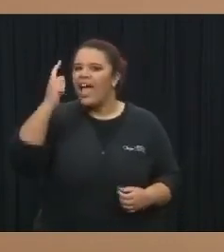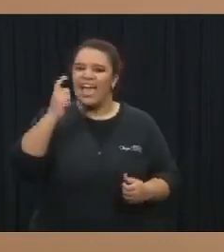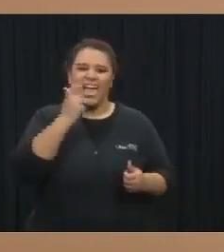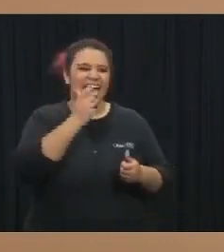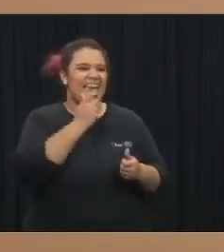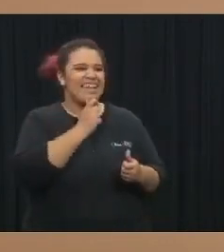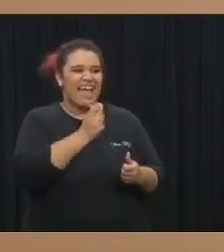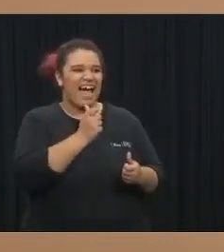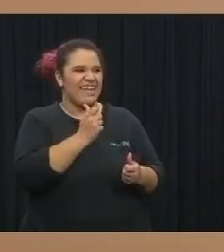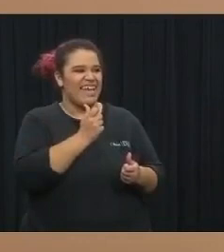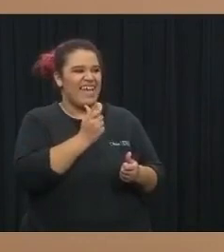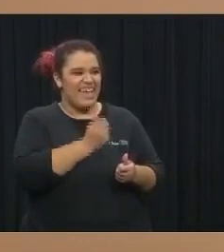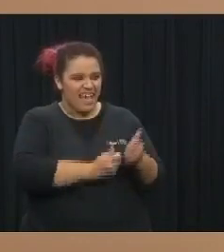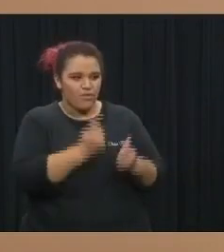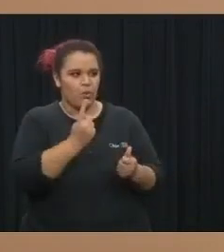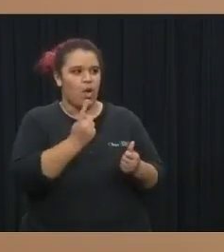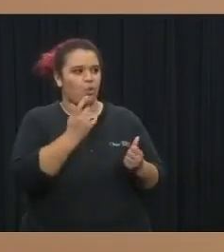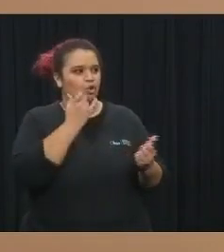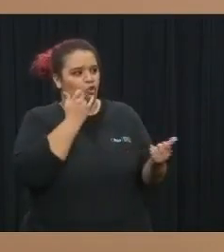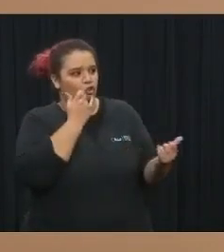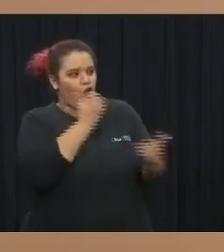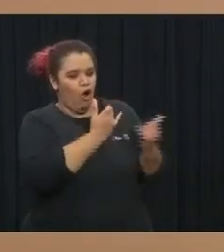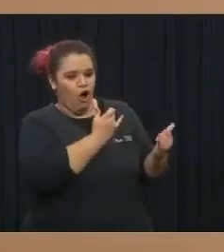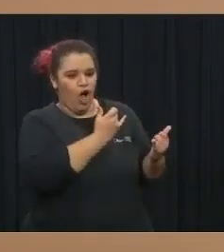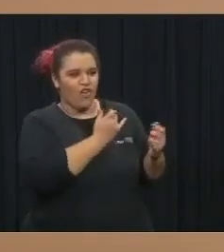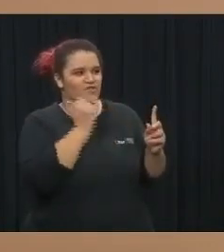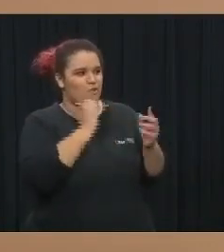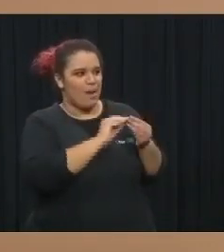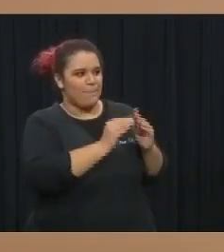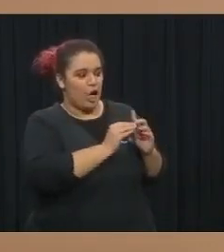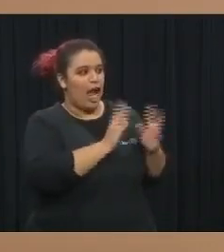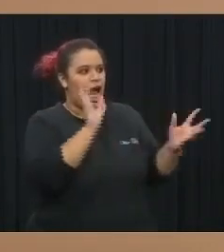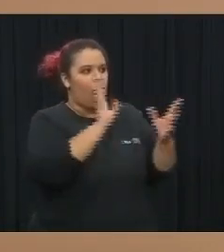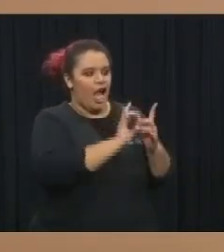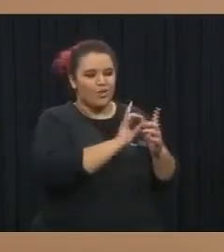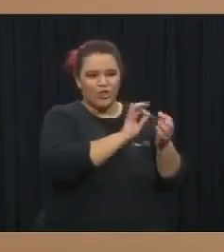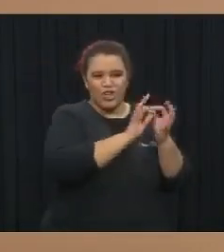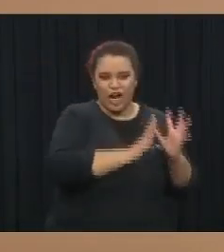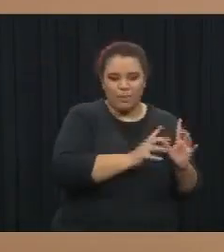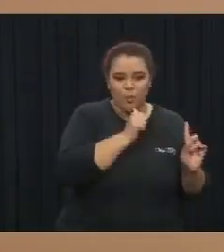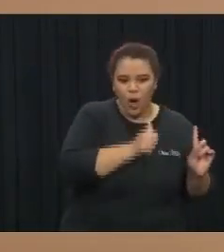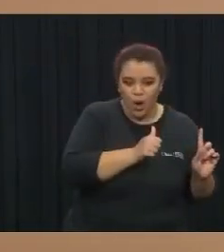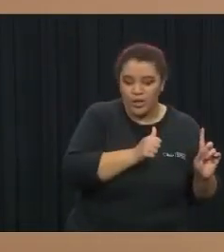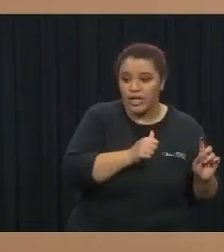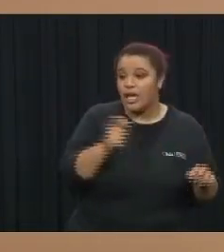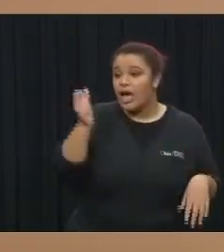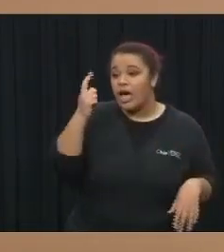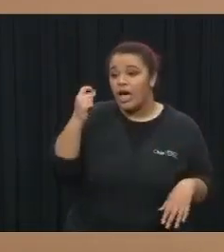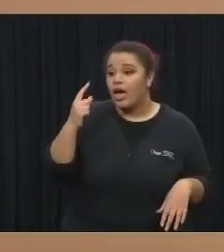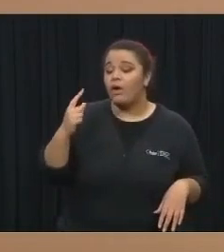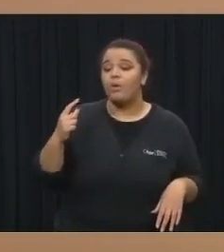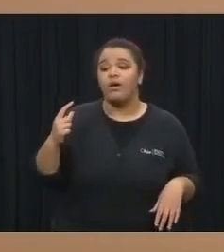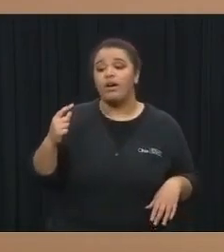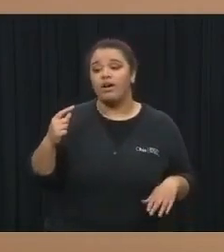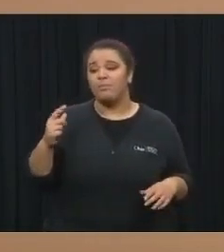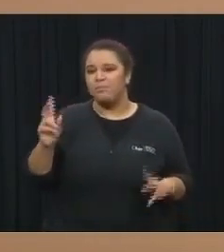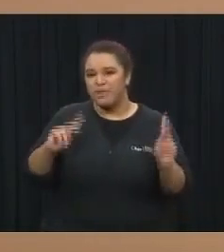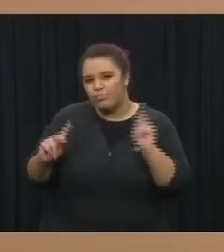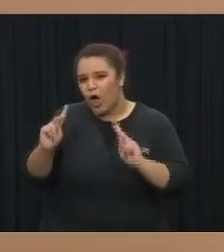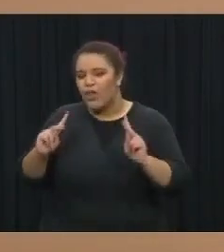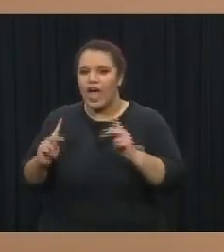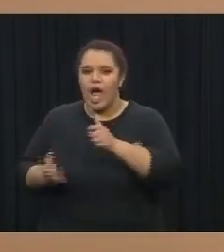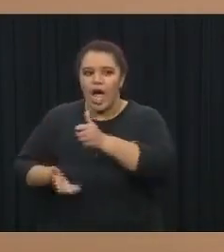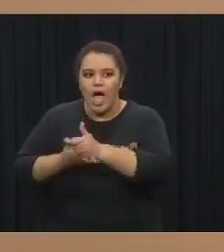push these messages out to communities. And at the same time, our nonprofit community and philanthropy community are working on